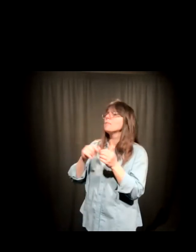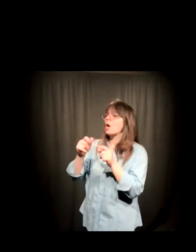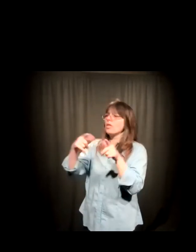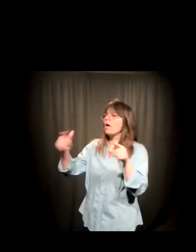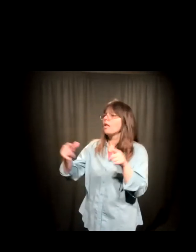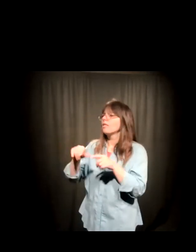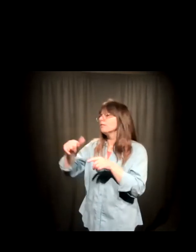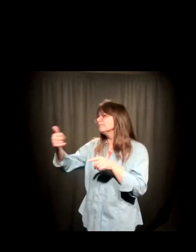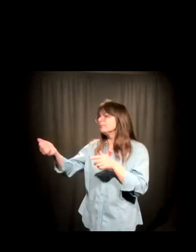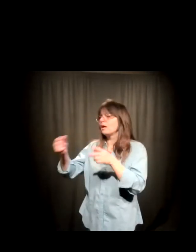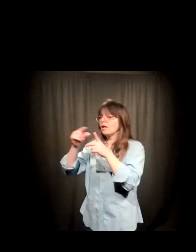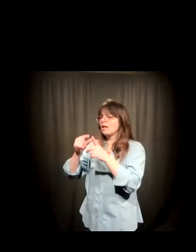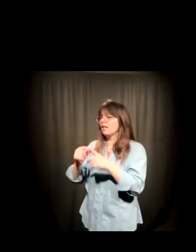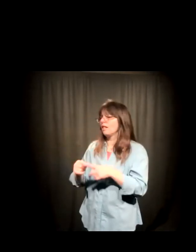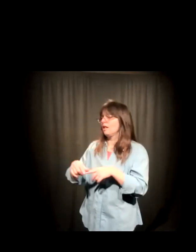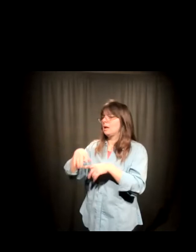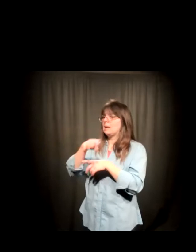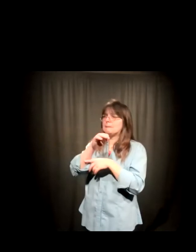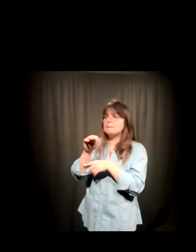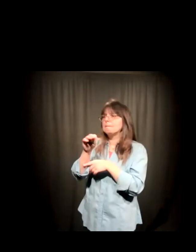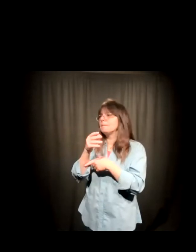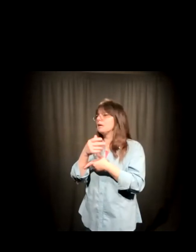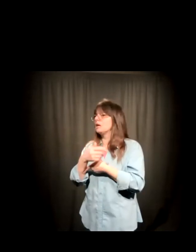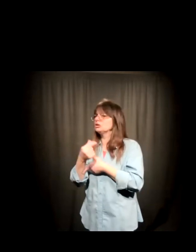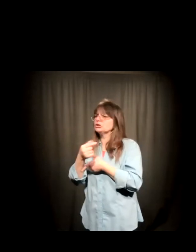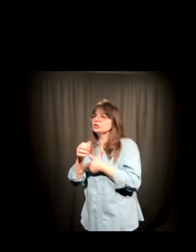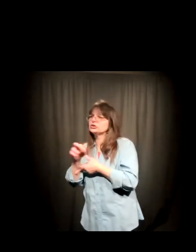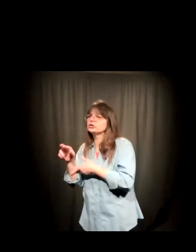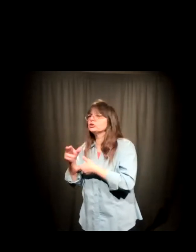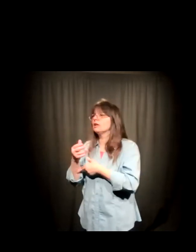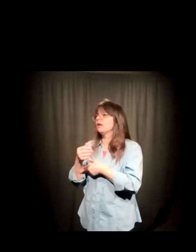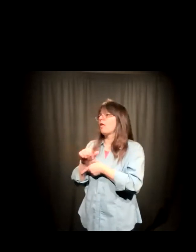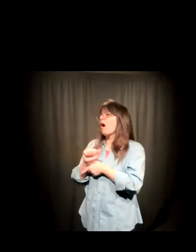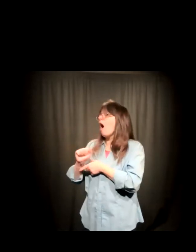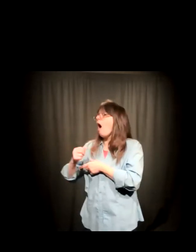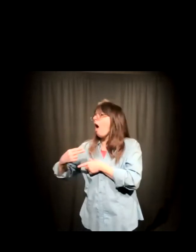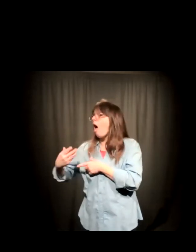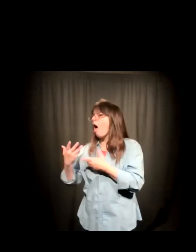mms and the shs, the grrs and the ahs?